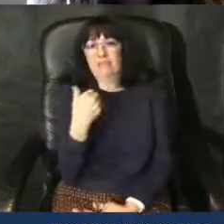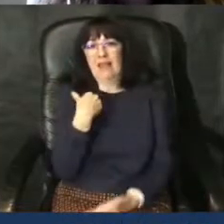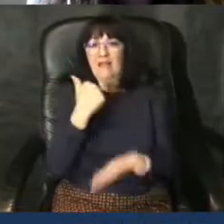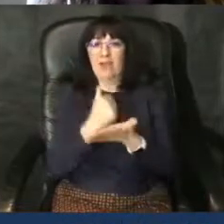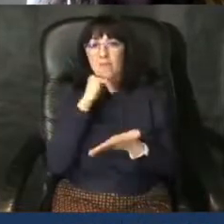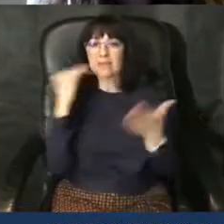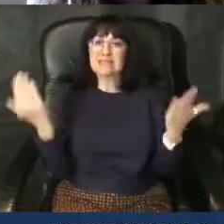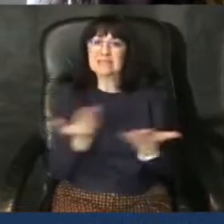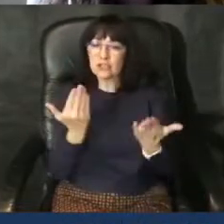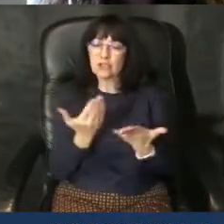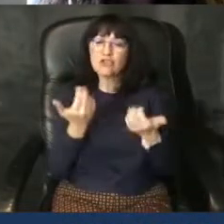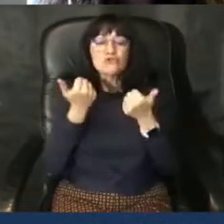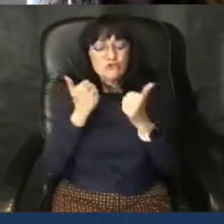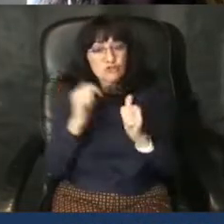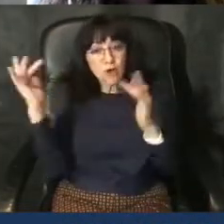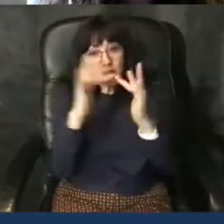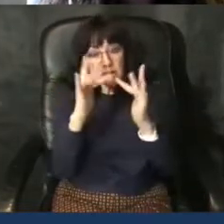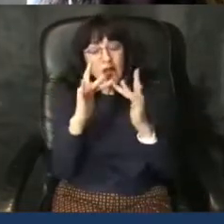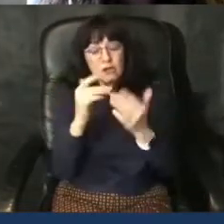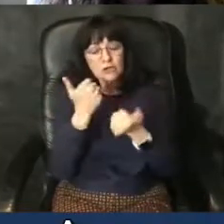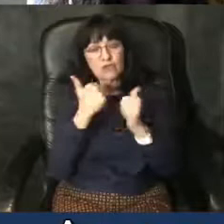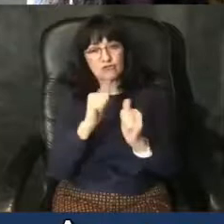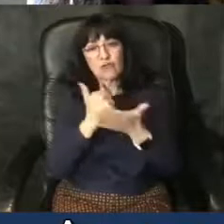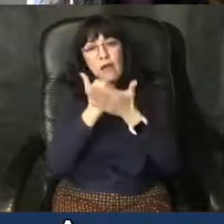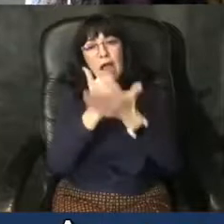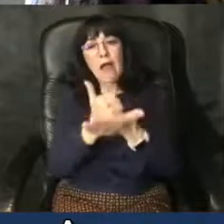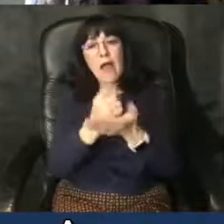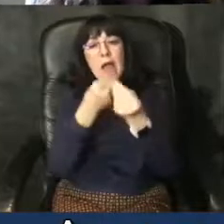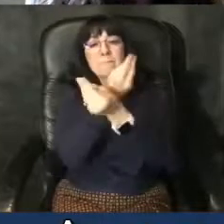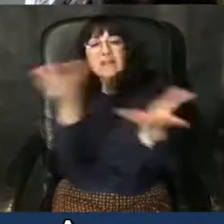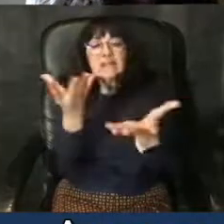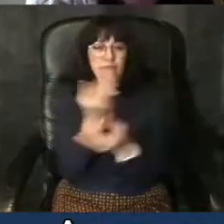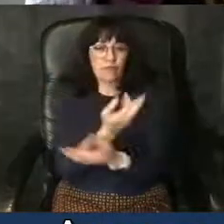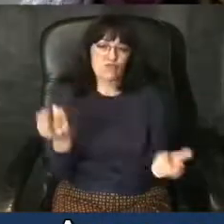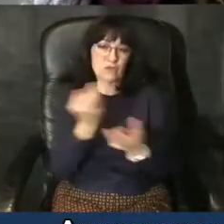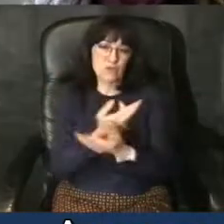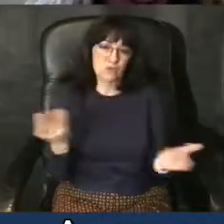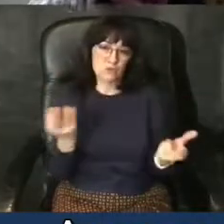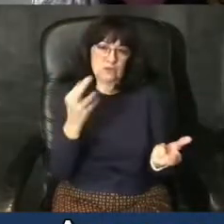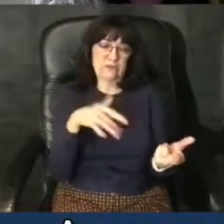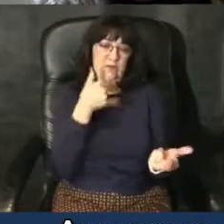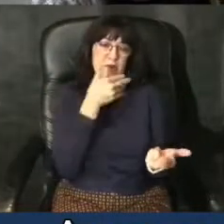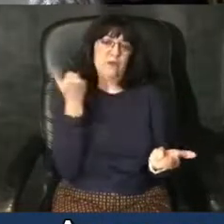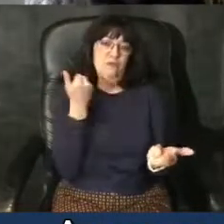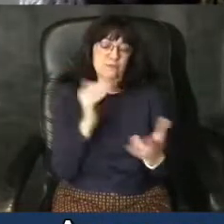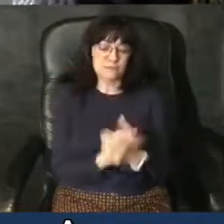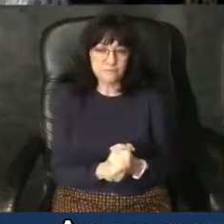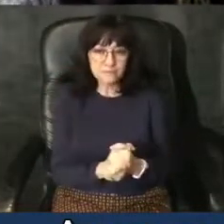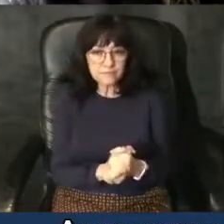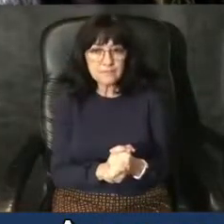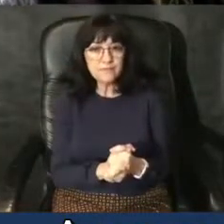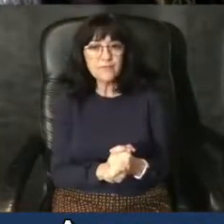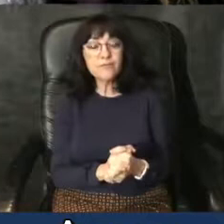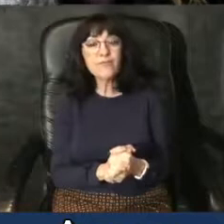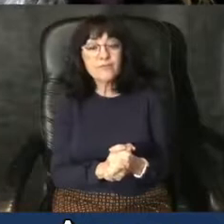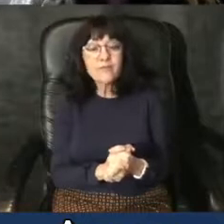you to the resources as well as Delaware 211. Awesome. Well, as we close, I just want to remind